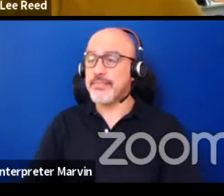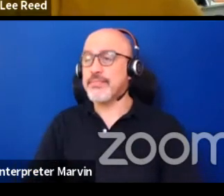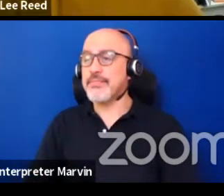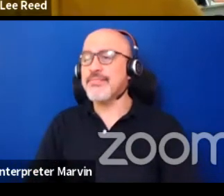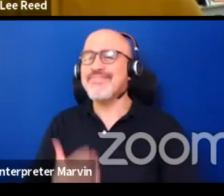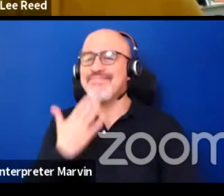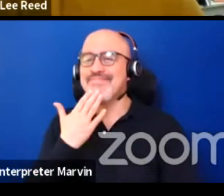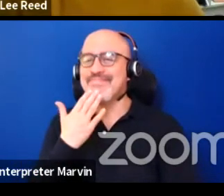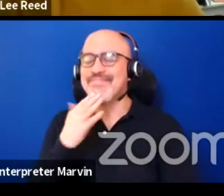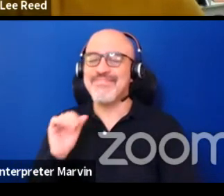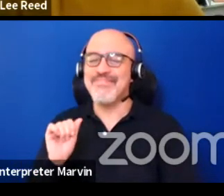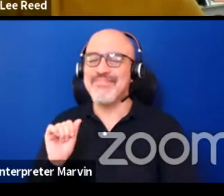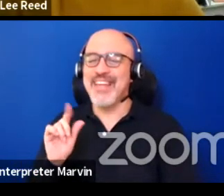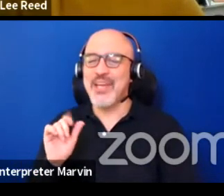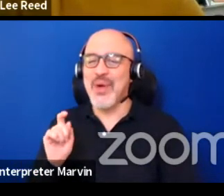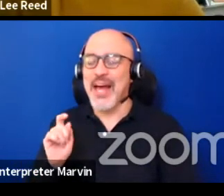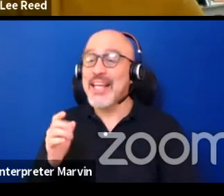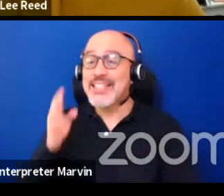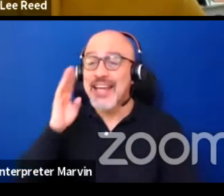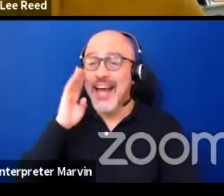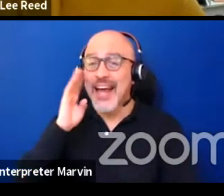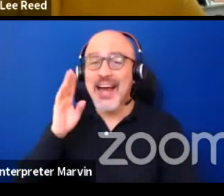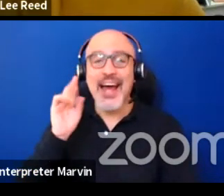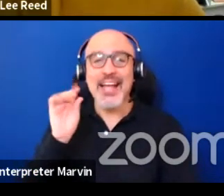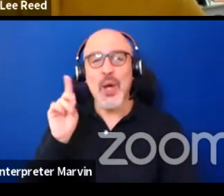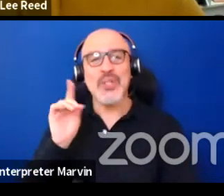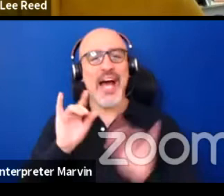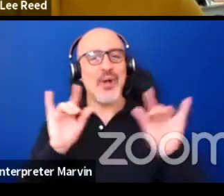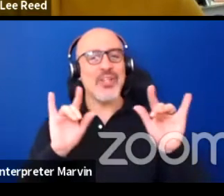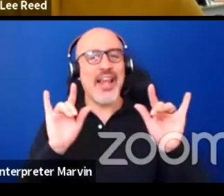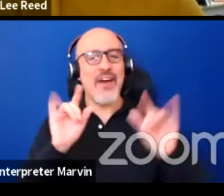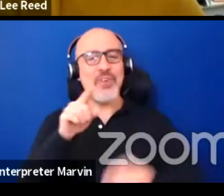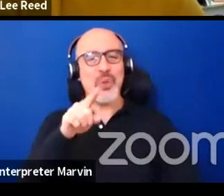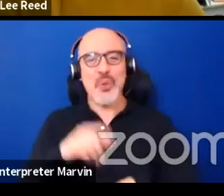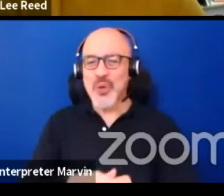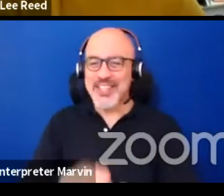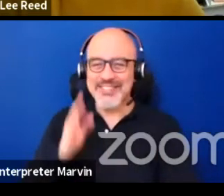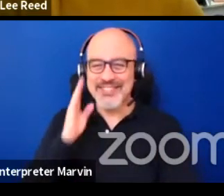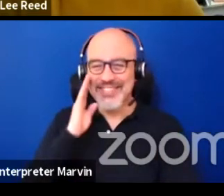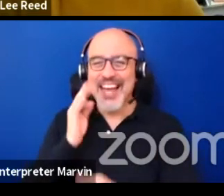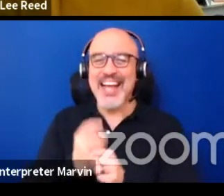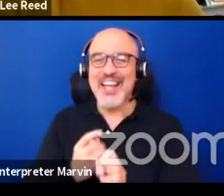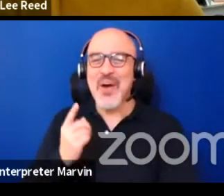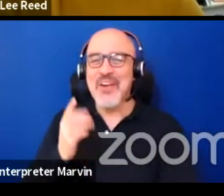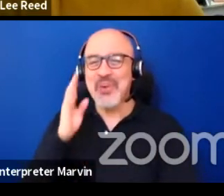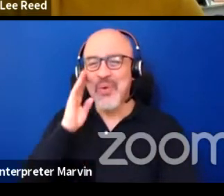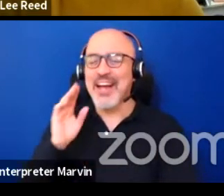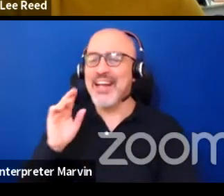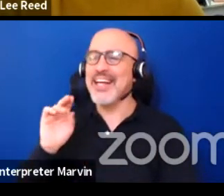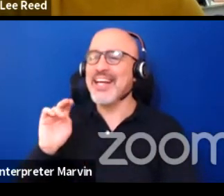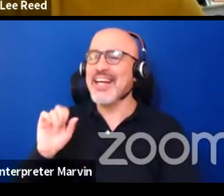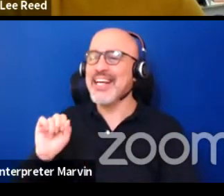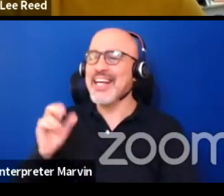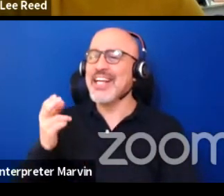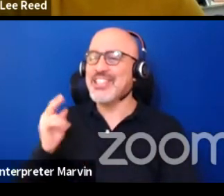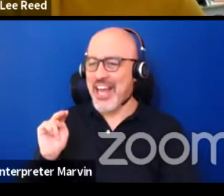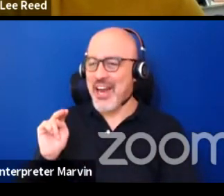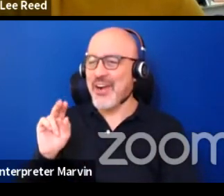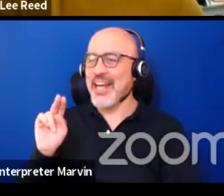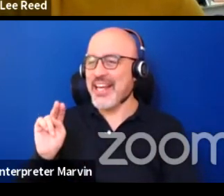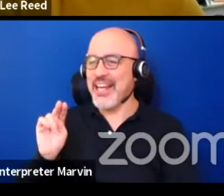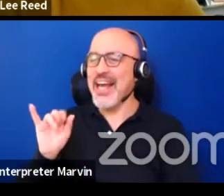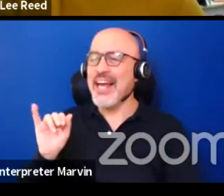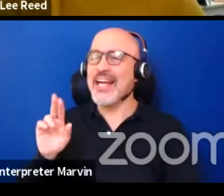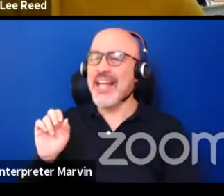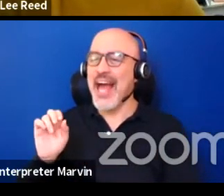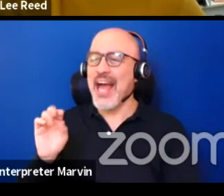Thank you, Alex. Hi, Donald, love you. Hello, everyone. I am Sharon Nyree Williams. My